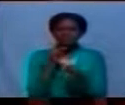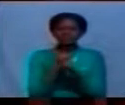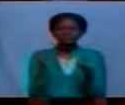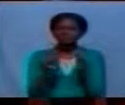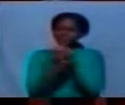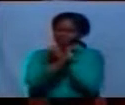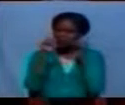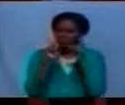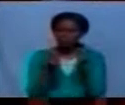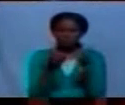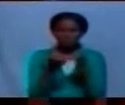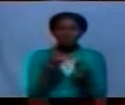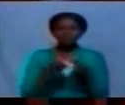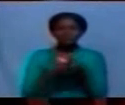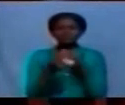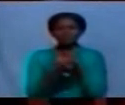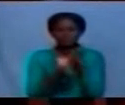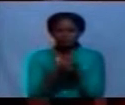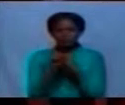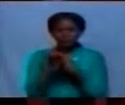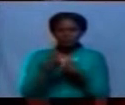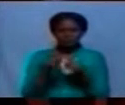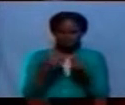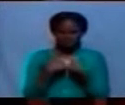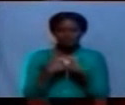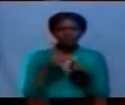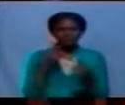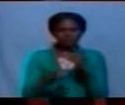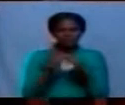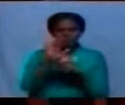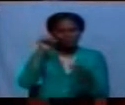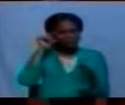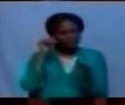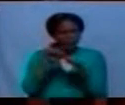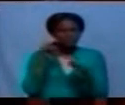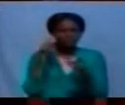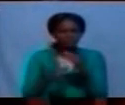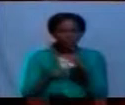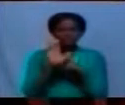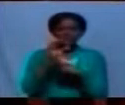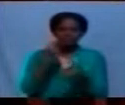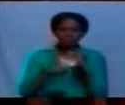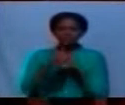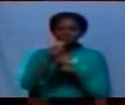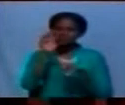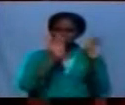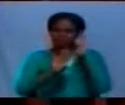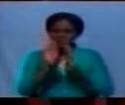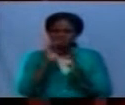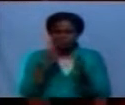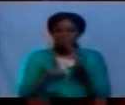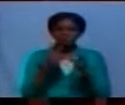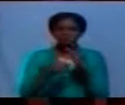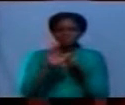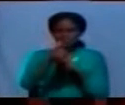and say, I want to start saving. You need to have, what is your ultimate goal? What is it that is troubling you that you need to